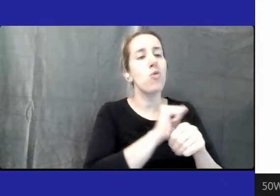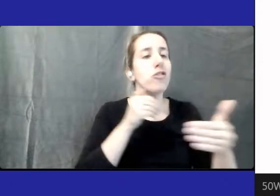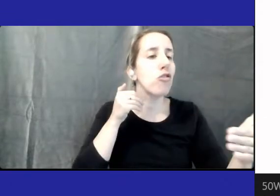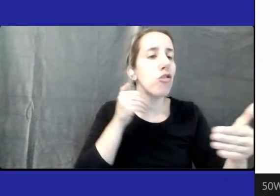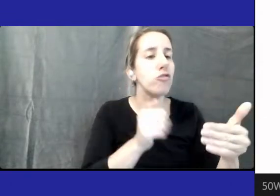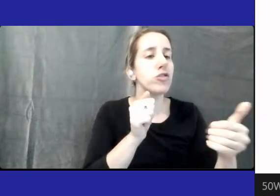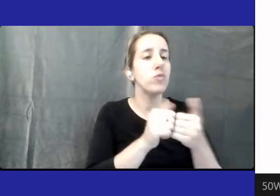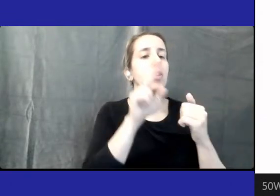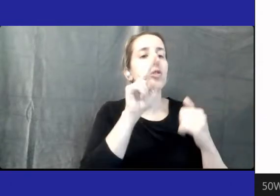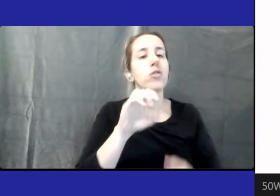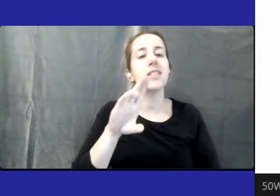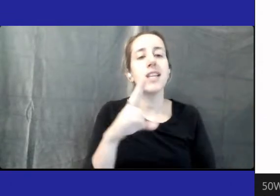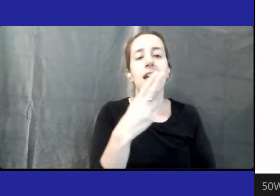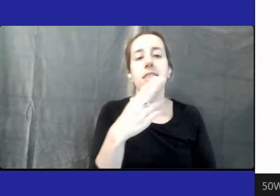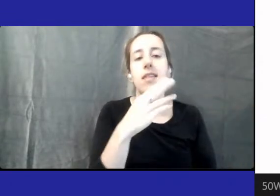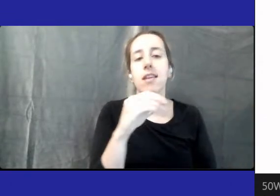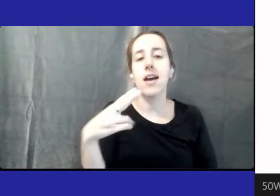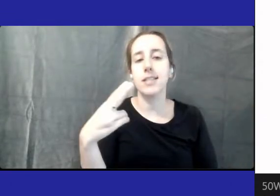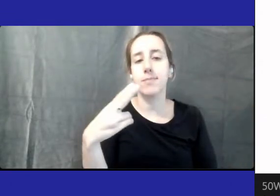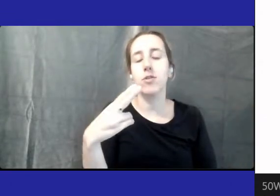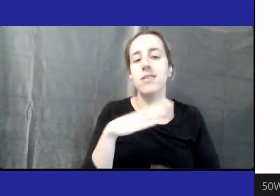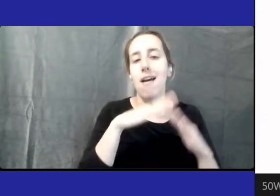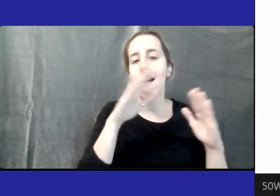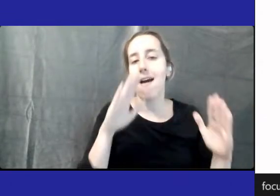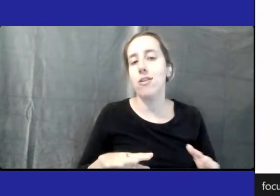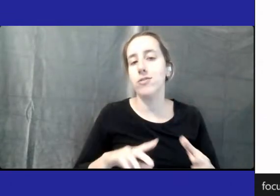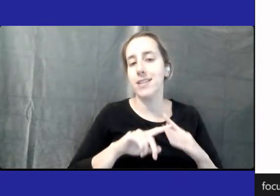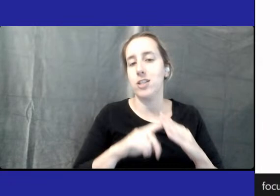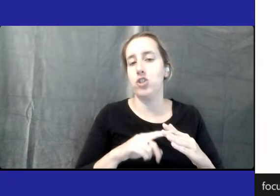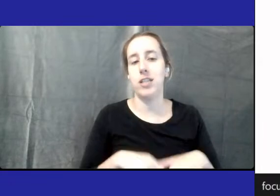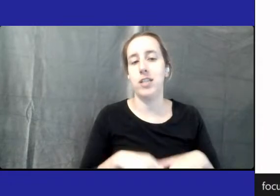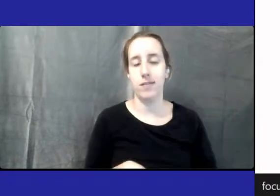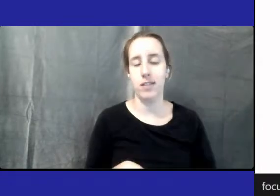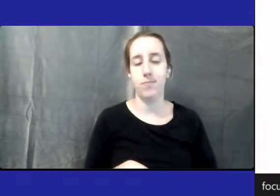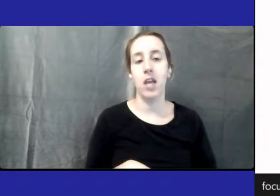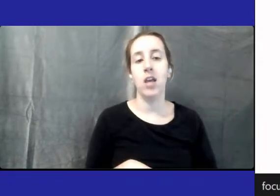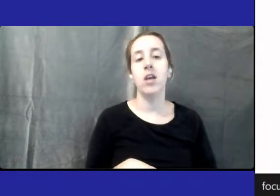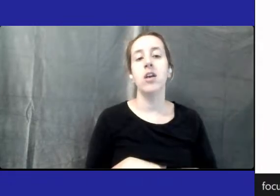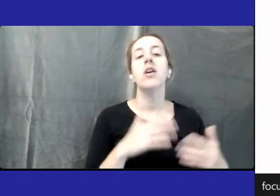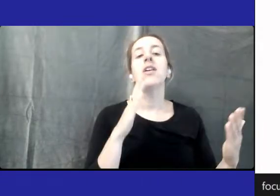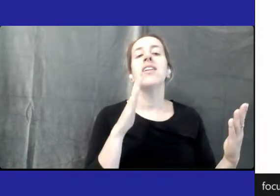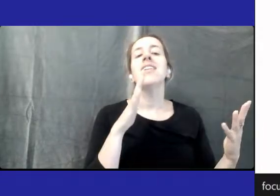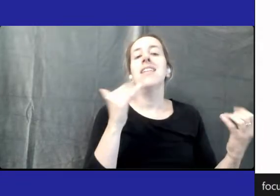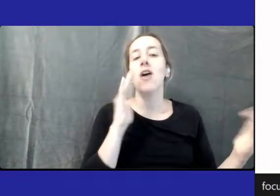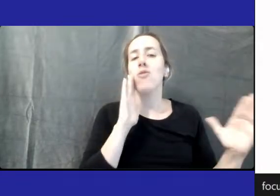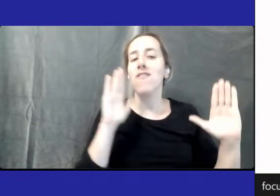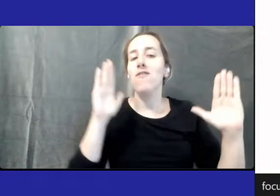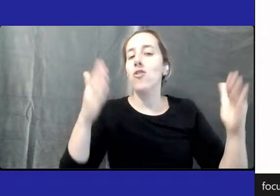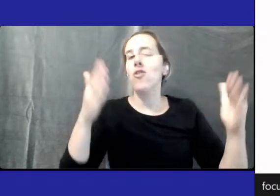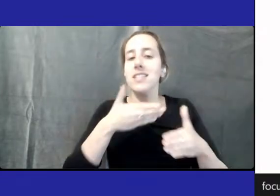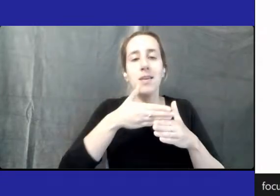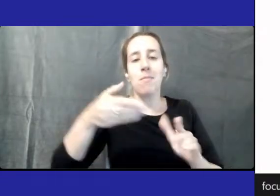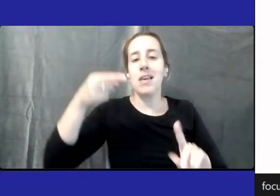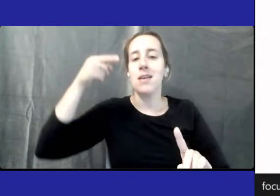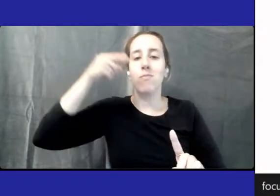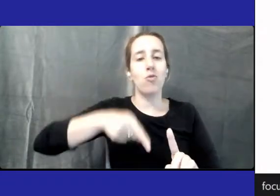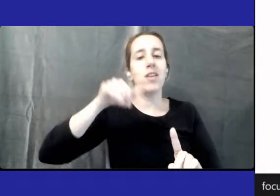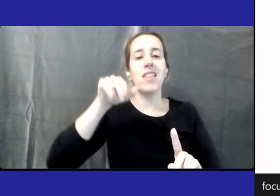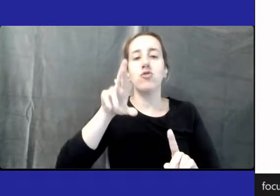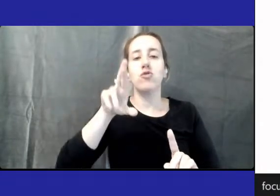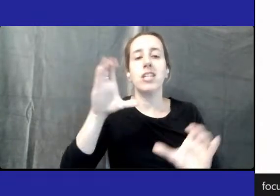housing initiatives. So I did want to turn then to the main item, which is